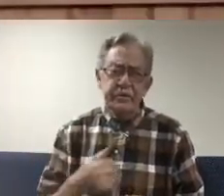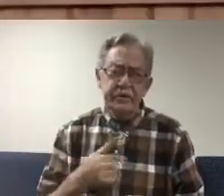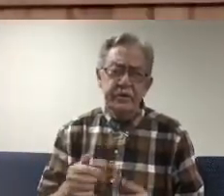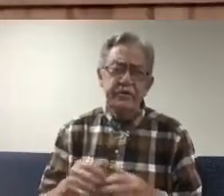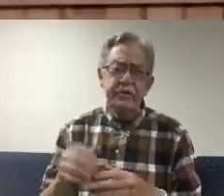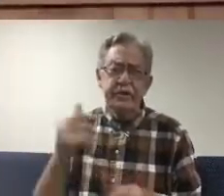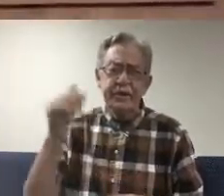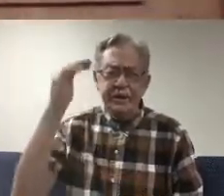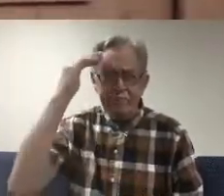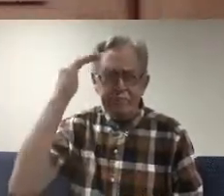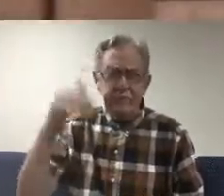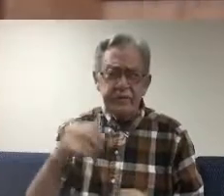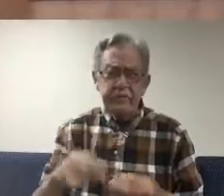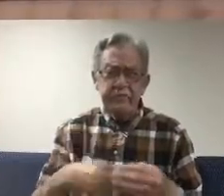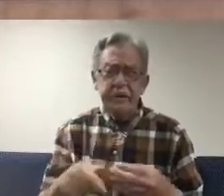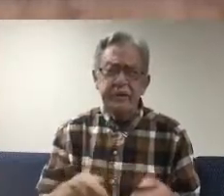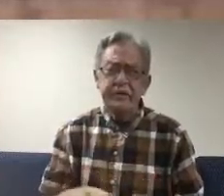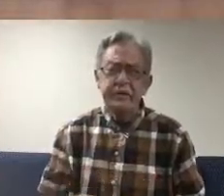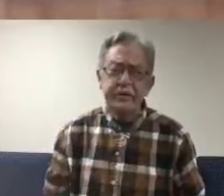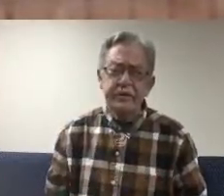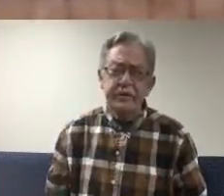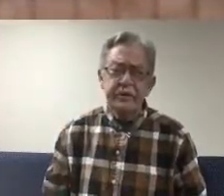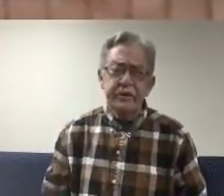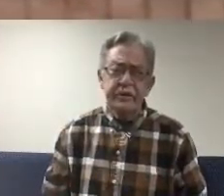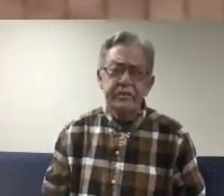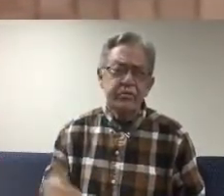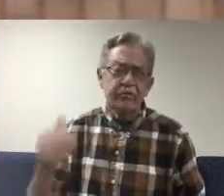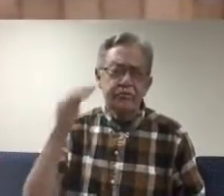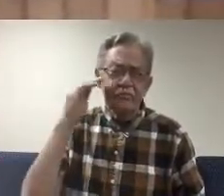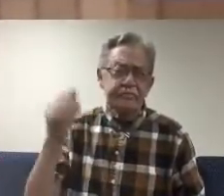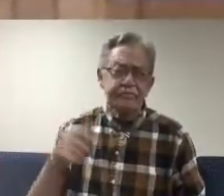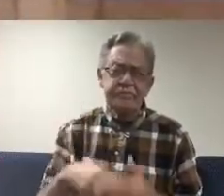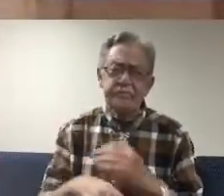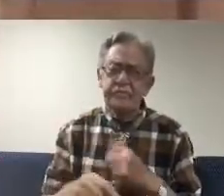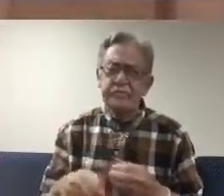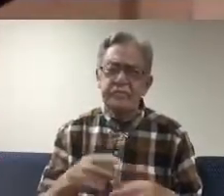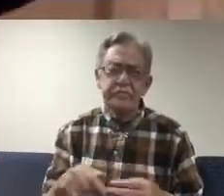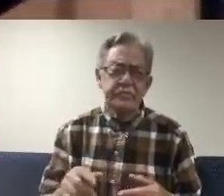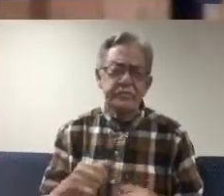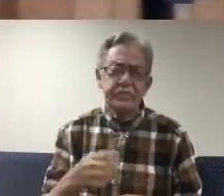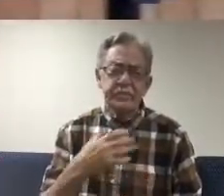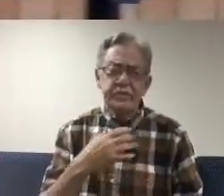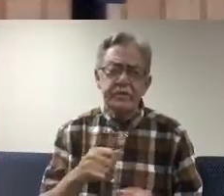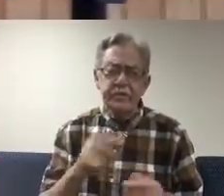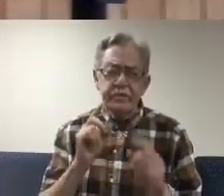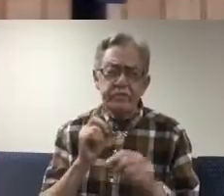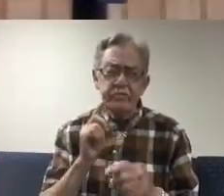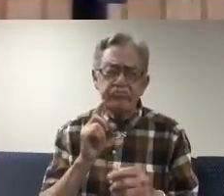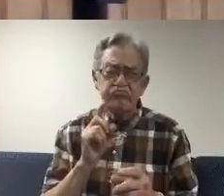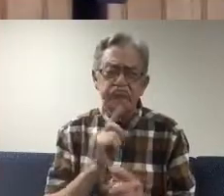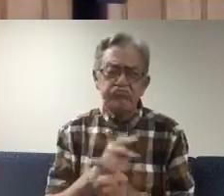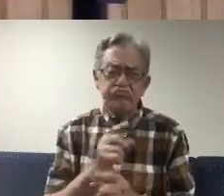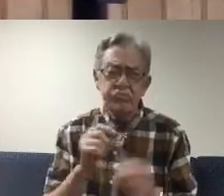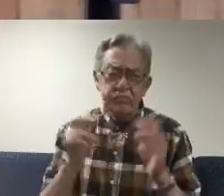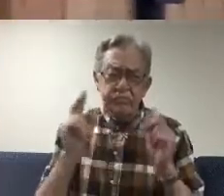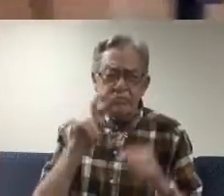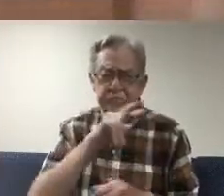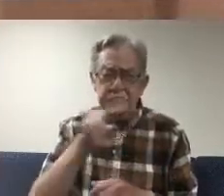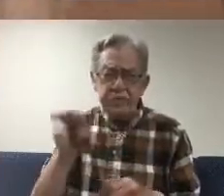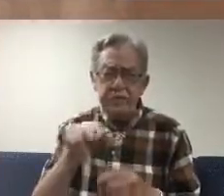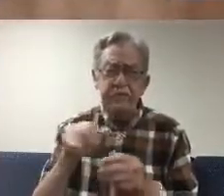of the air, the spirit that now works among mankind, among whom we all once lived in